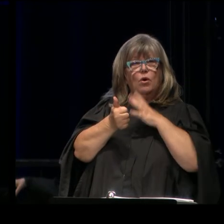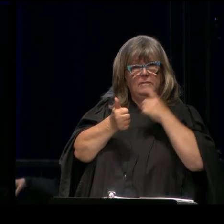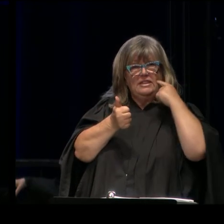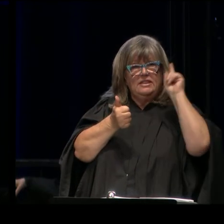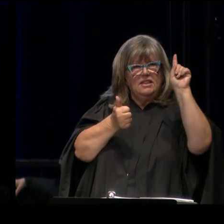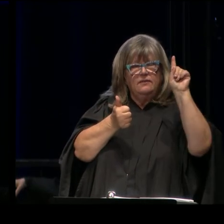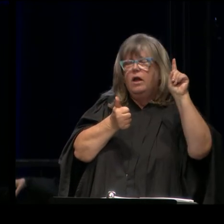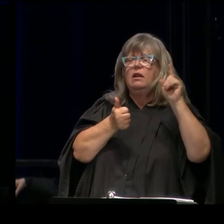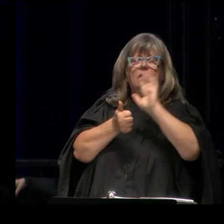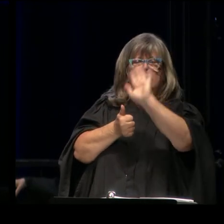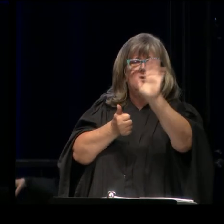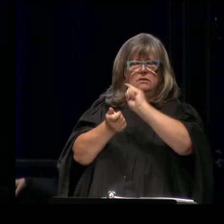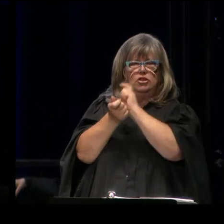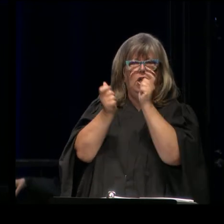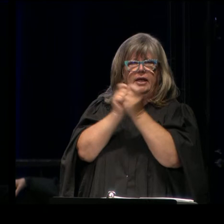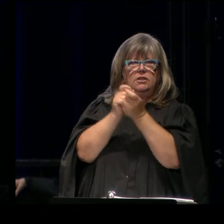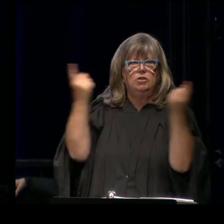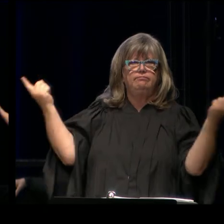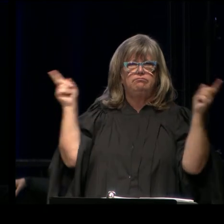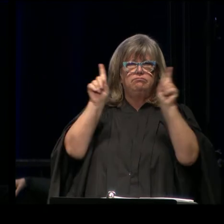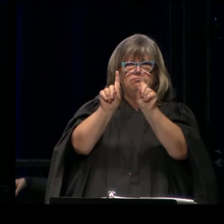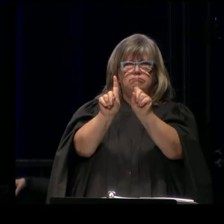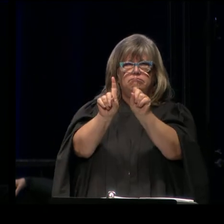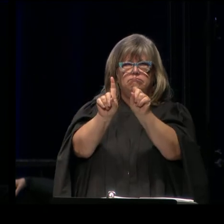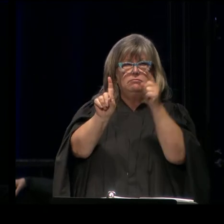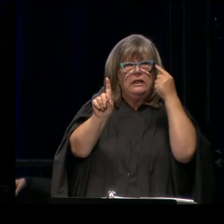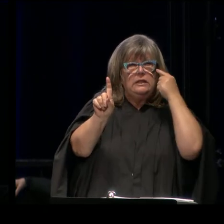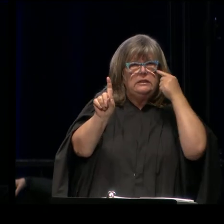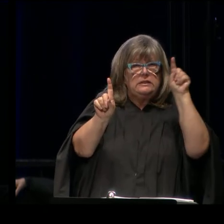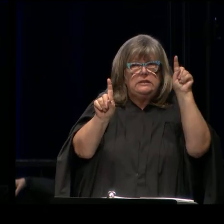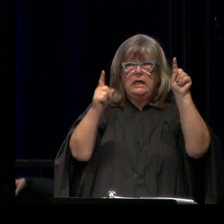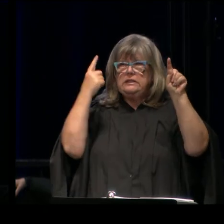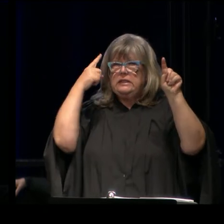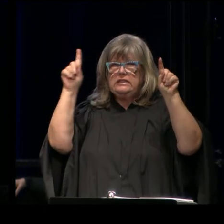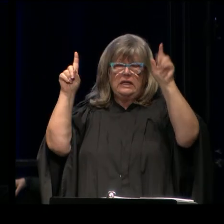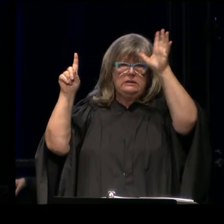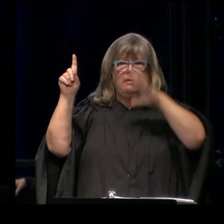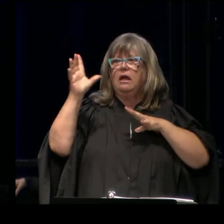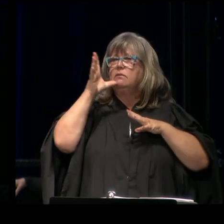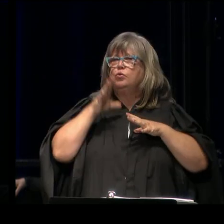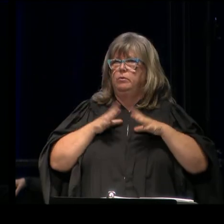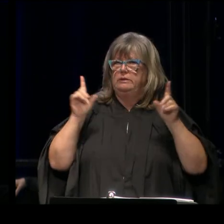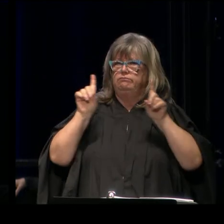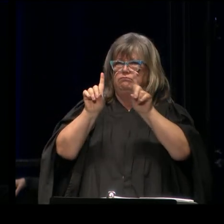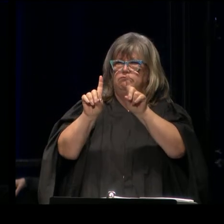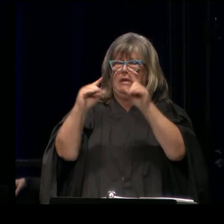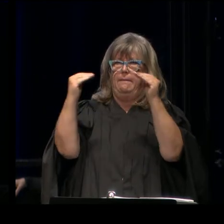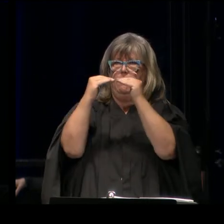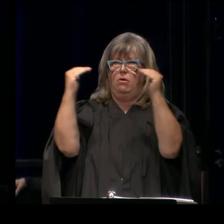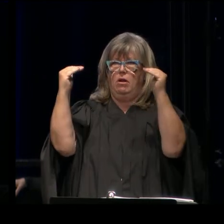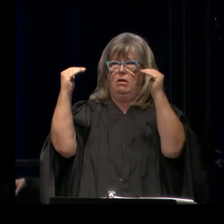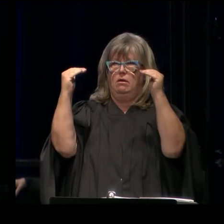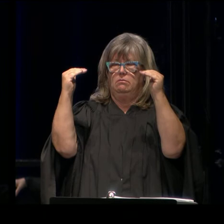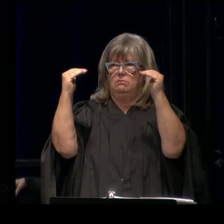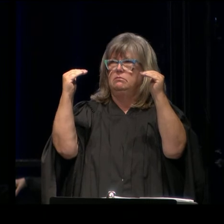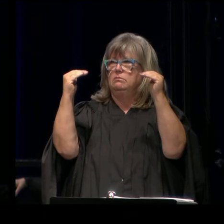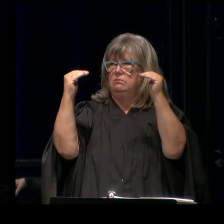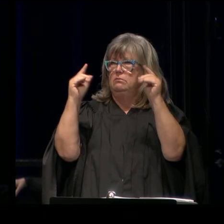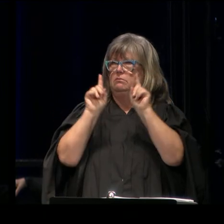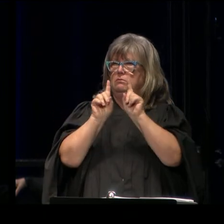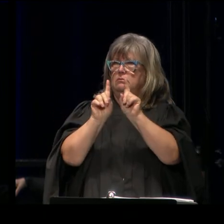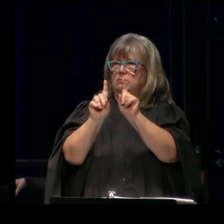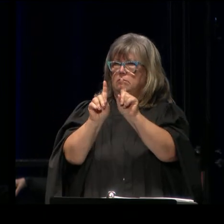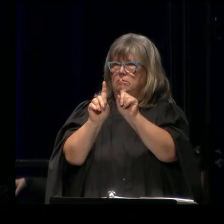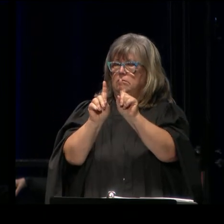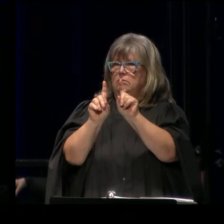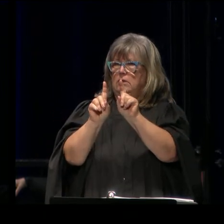say, parallel and side by side to a successful man, there is a successful woman. There